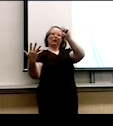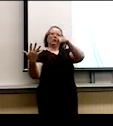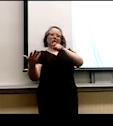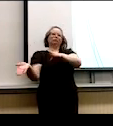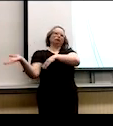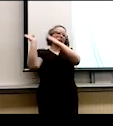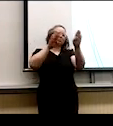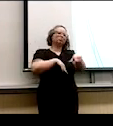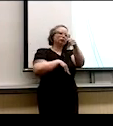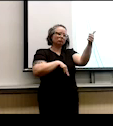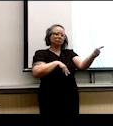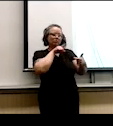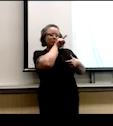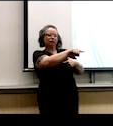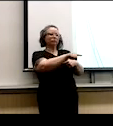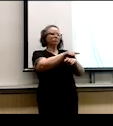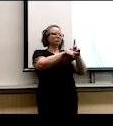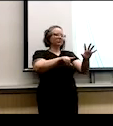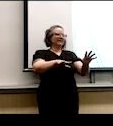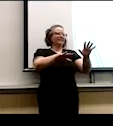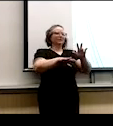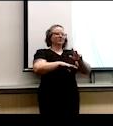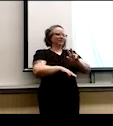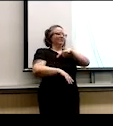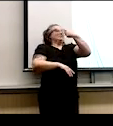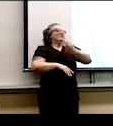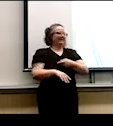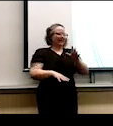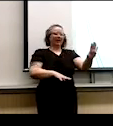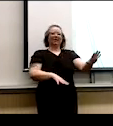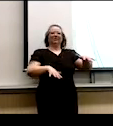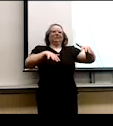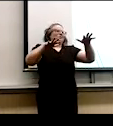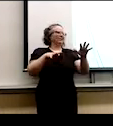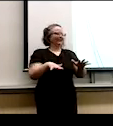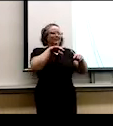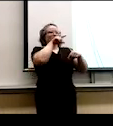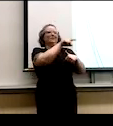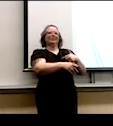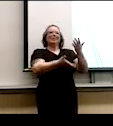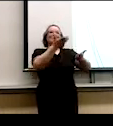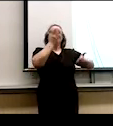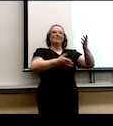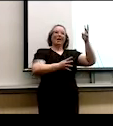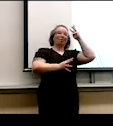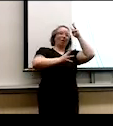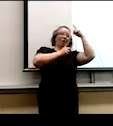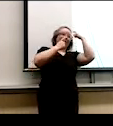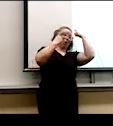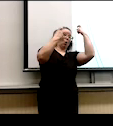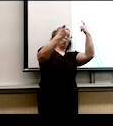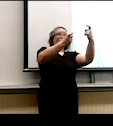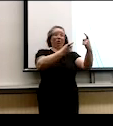agitation, hallucinations, and so forth. It has a few drawing simple pictures